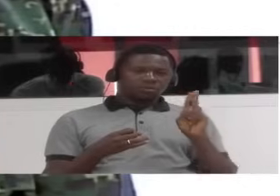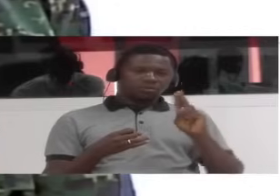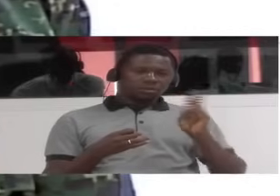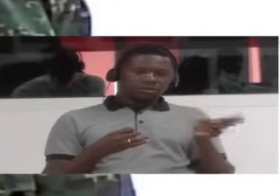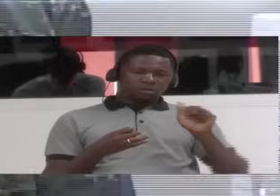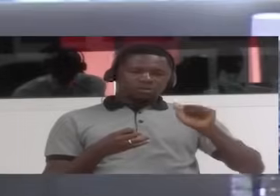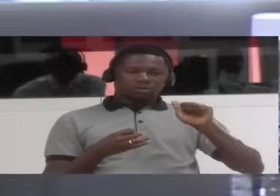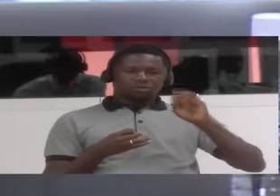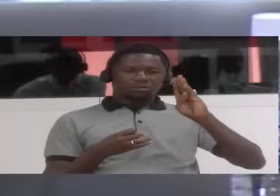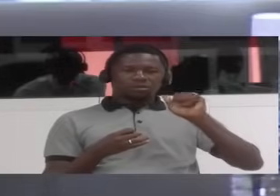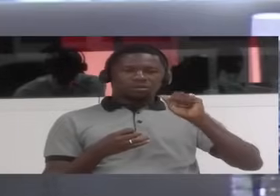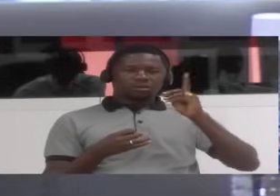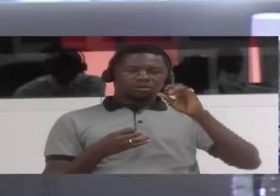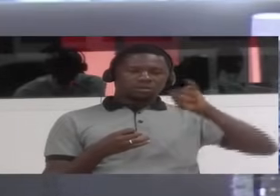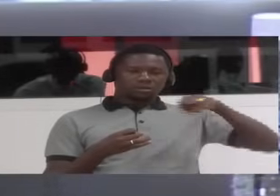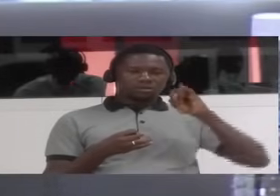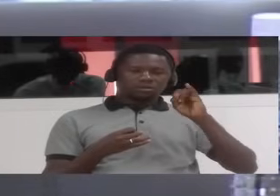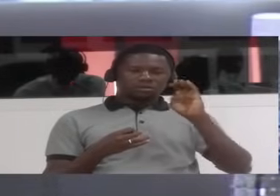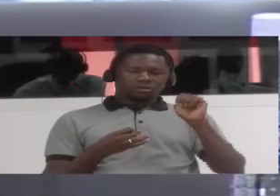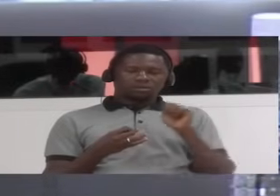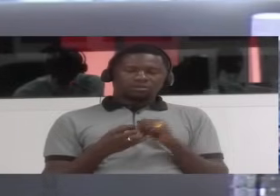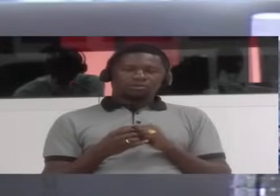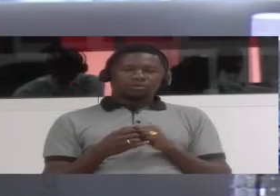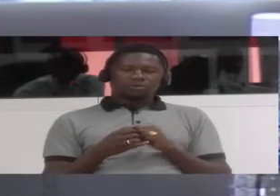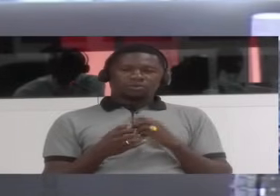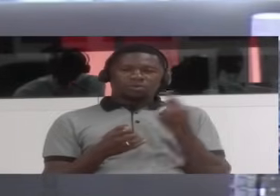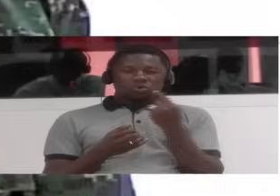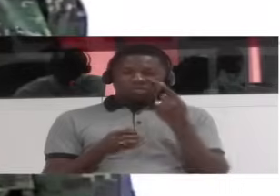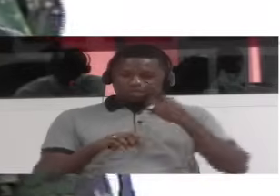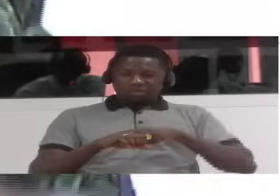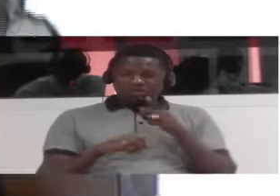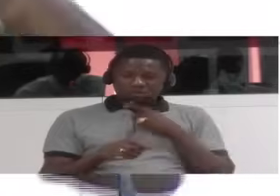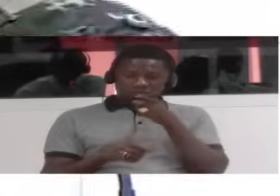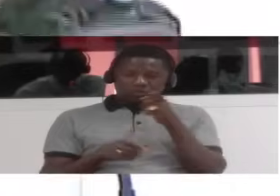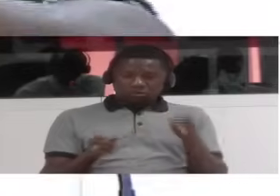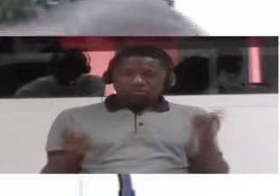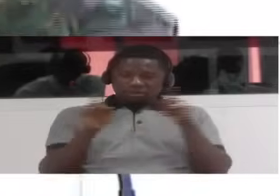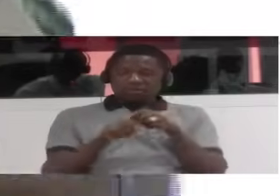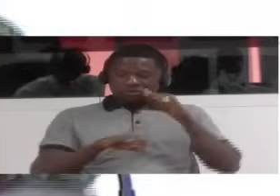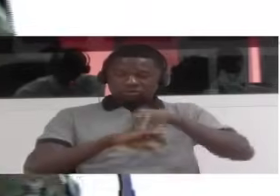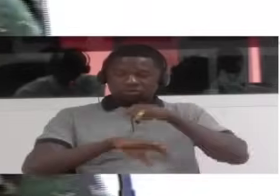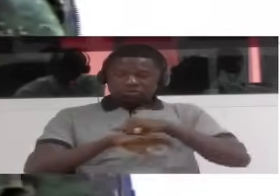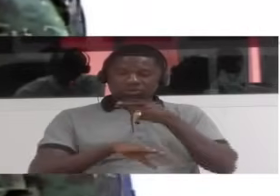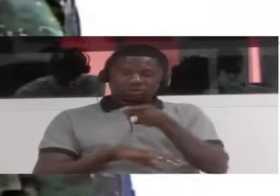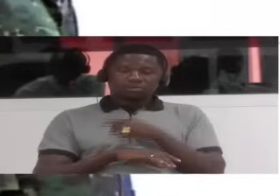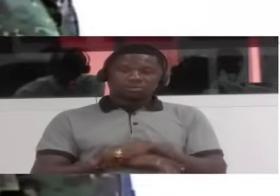Was that the only time you participated in torturing him? No, all these people I named on